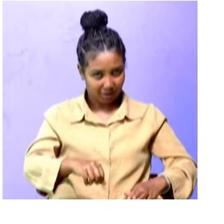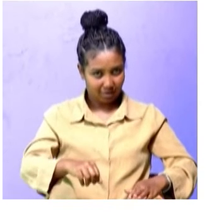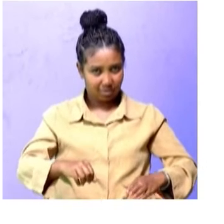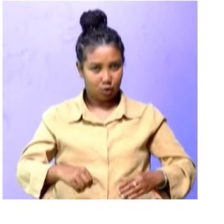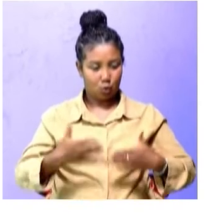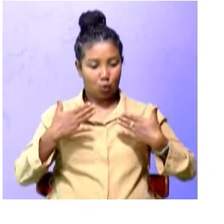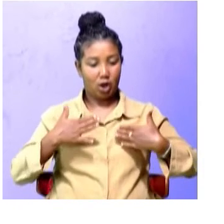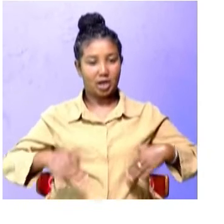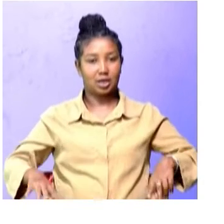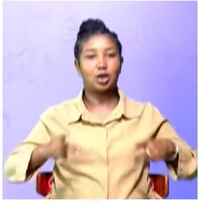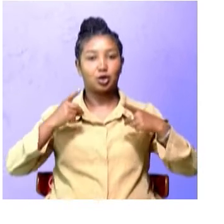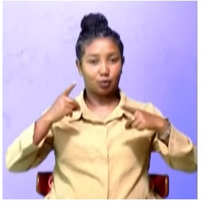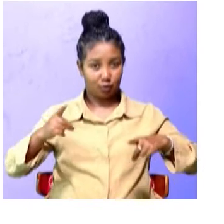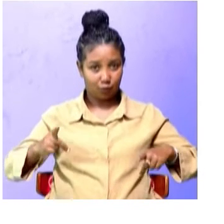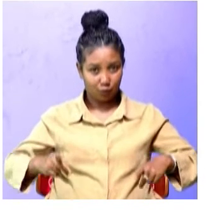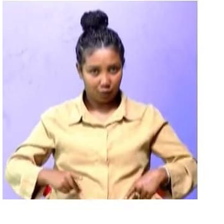Wearing